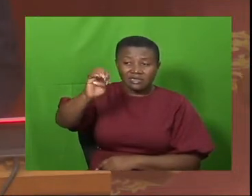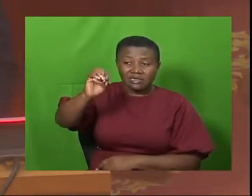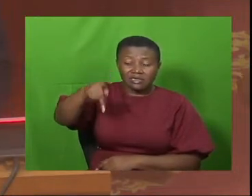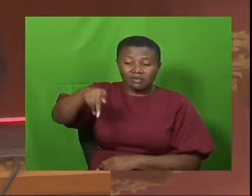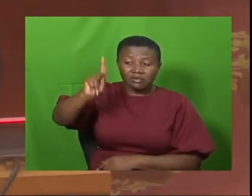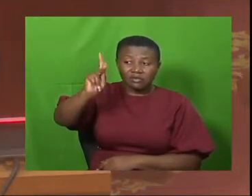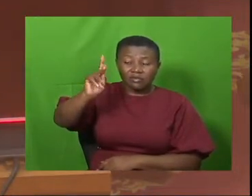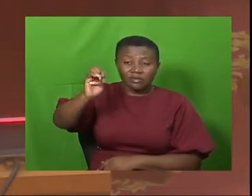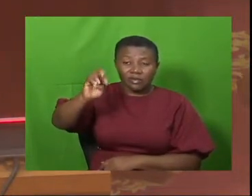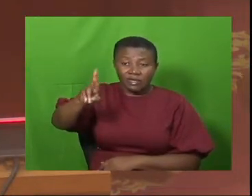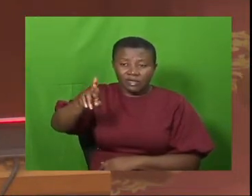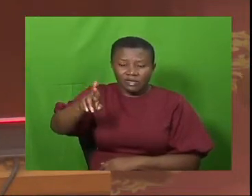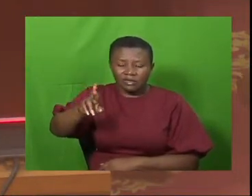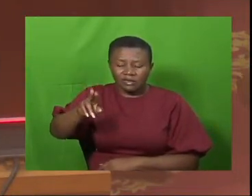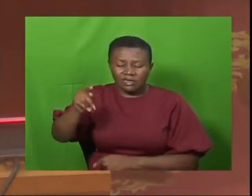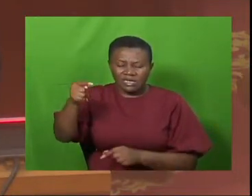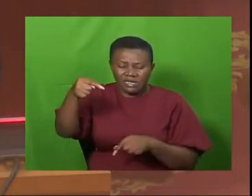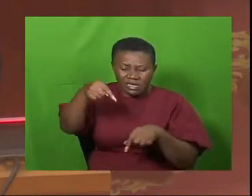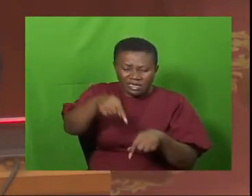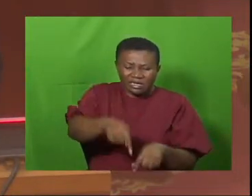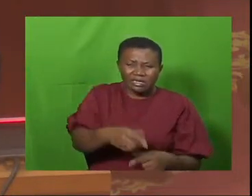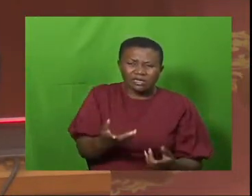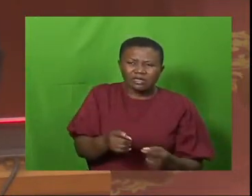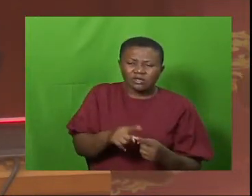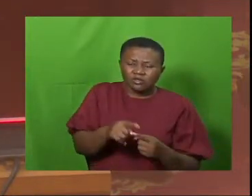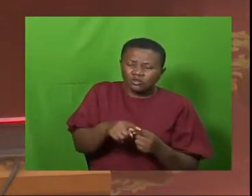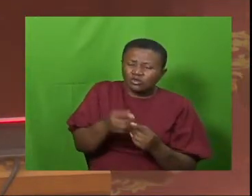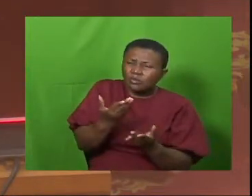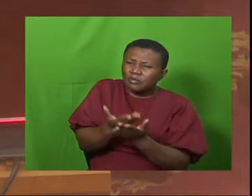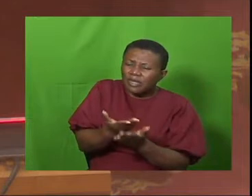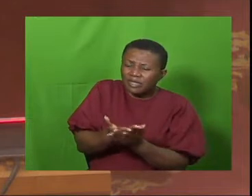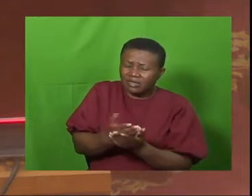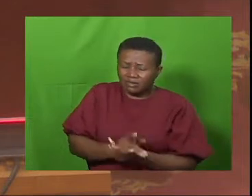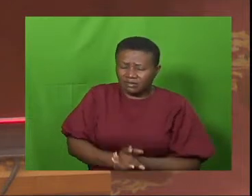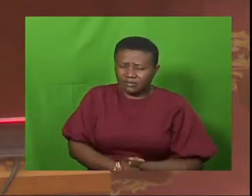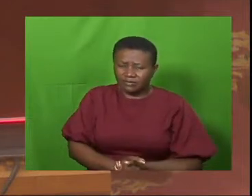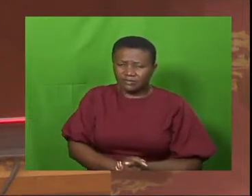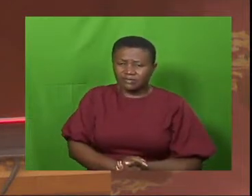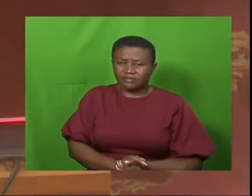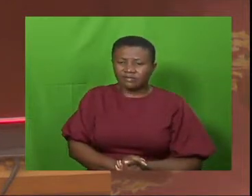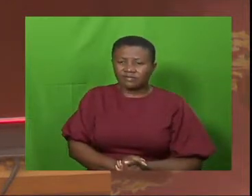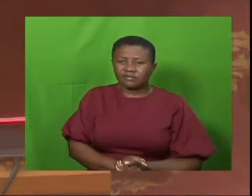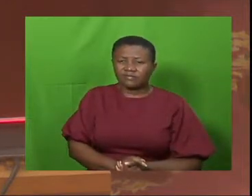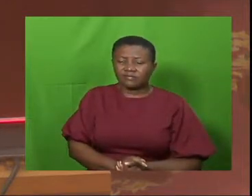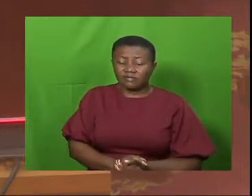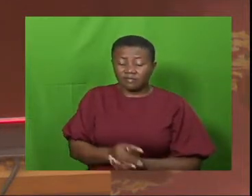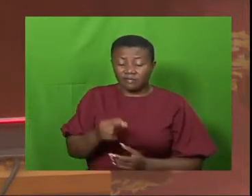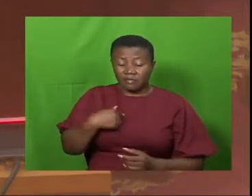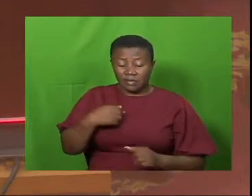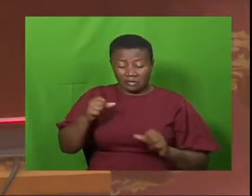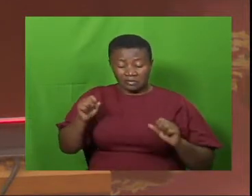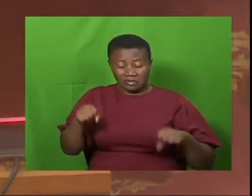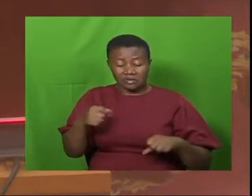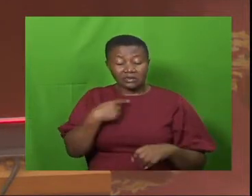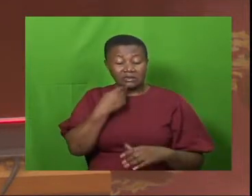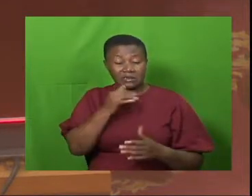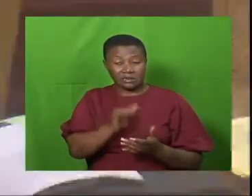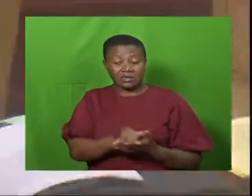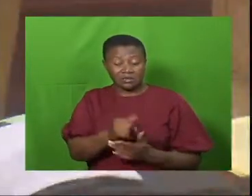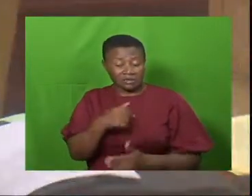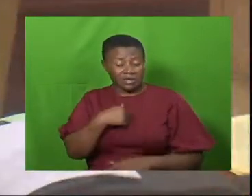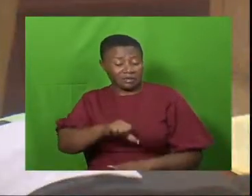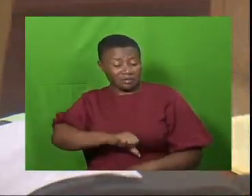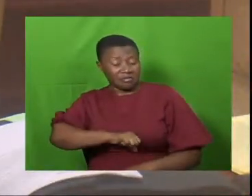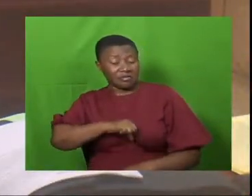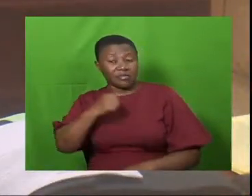to seek capping of the facility. Mr. Speaker, I am able to say with pride